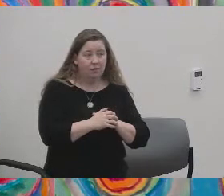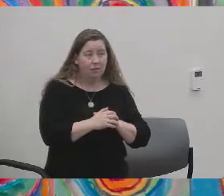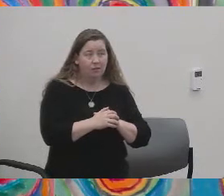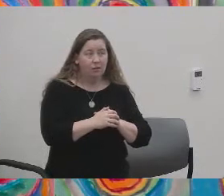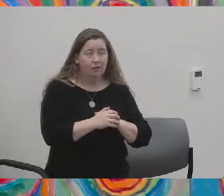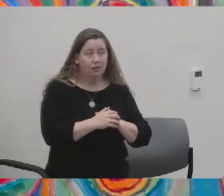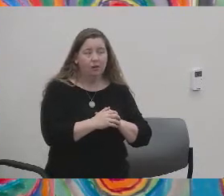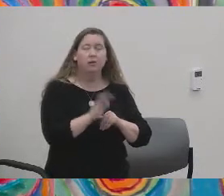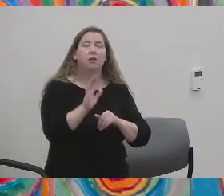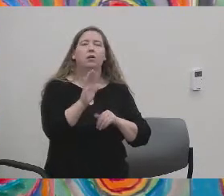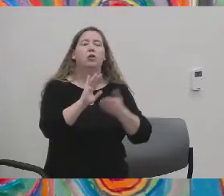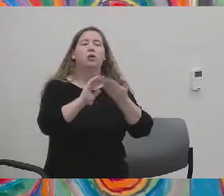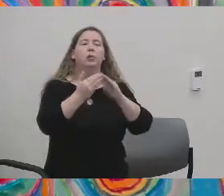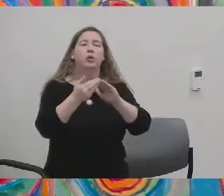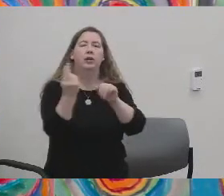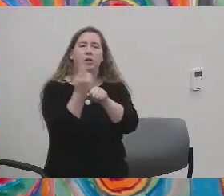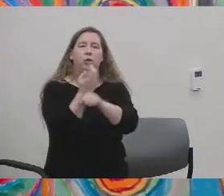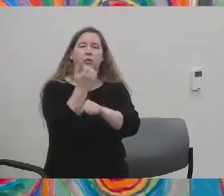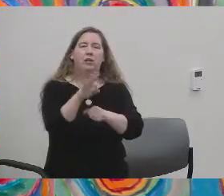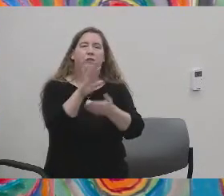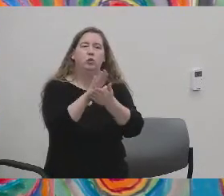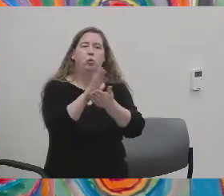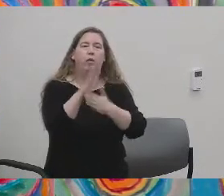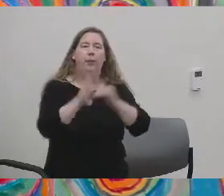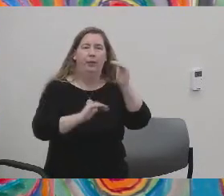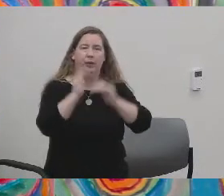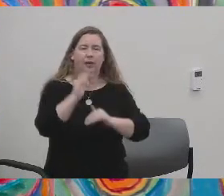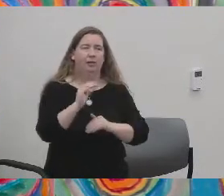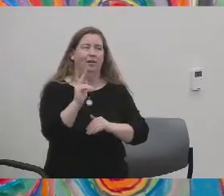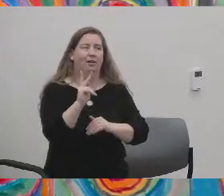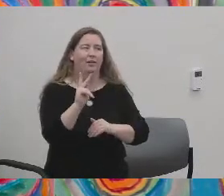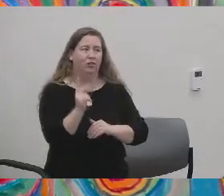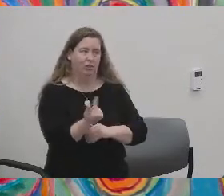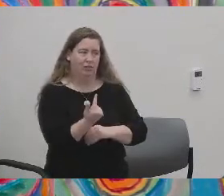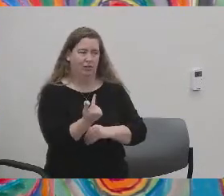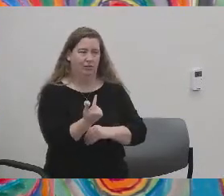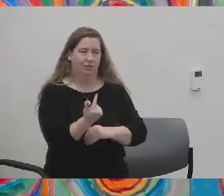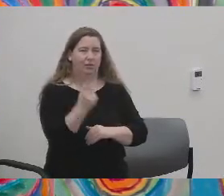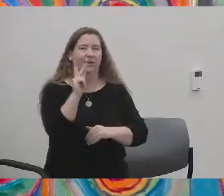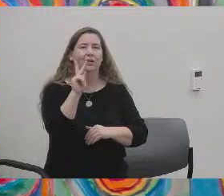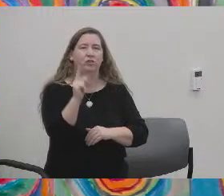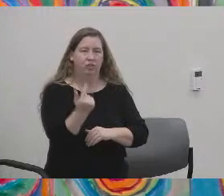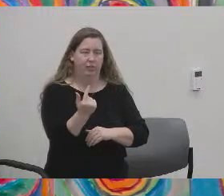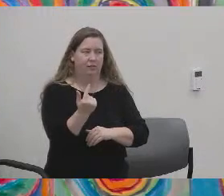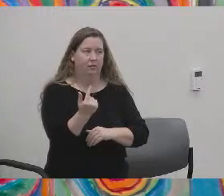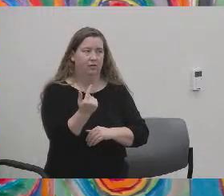I'm looking at Community KG. use of schools, it says KG. KG. KG, community I use of left schools.